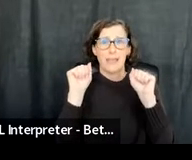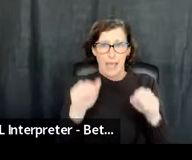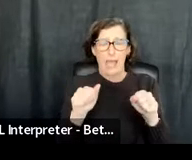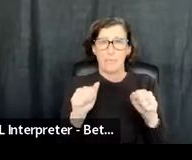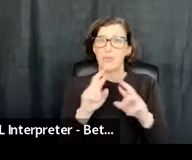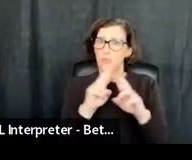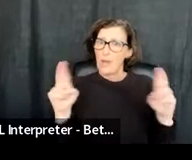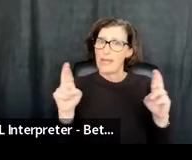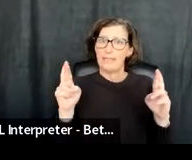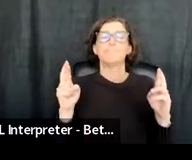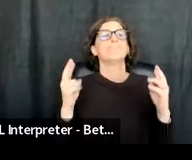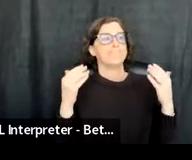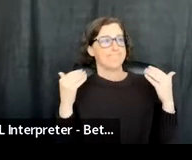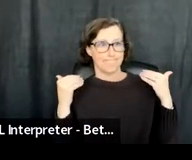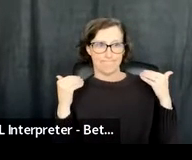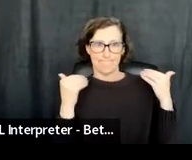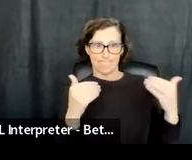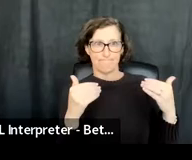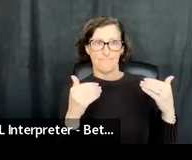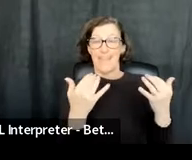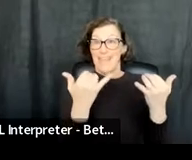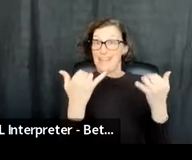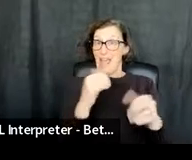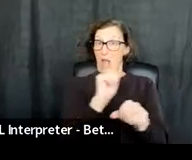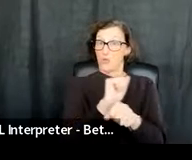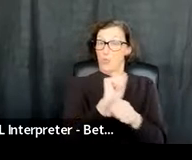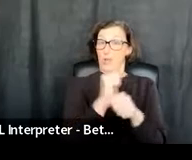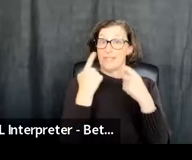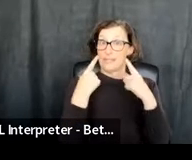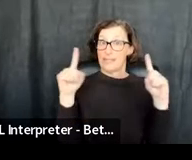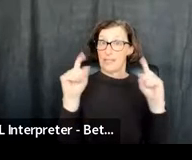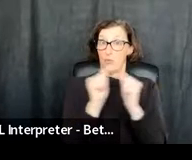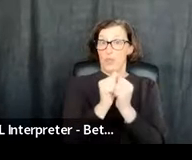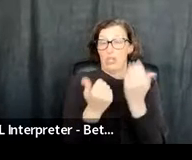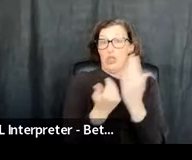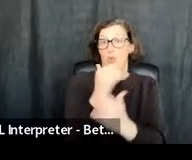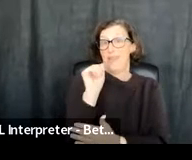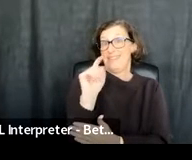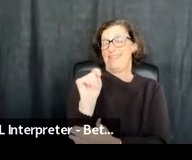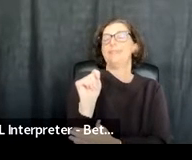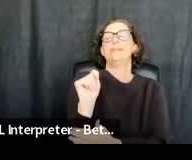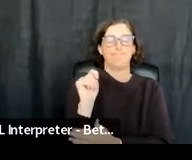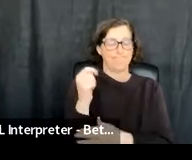okay, they've got it, they're doing their functions now with this new AT involved.